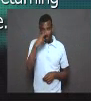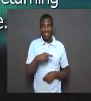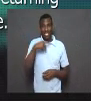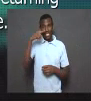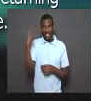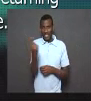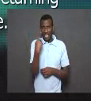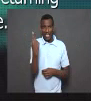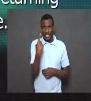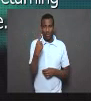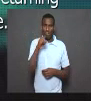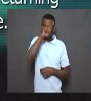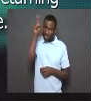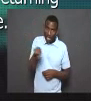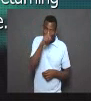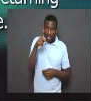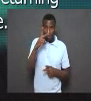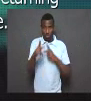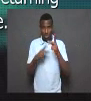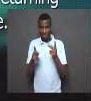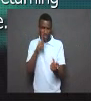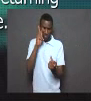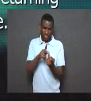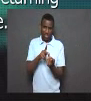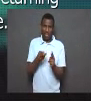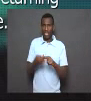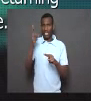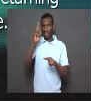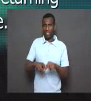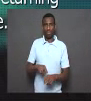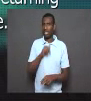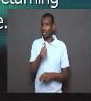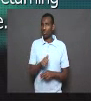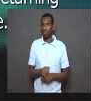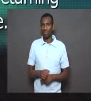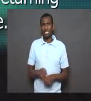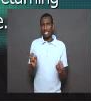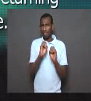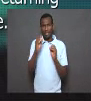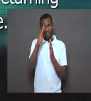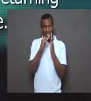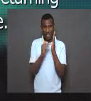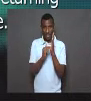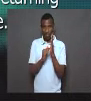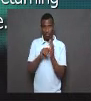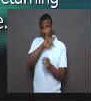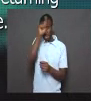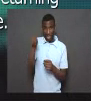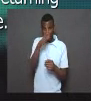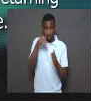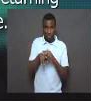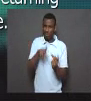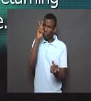Because cyclic processes are not perfectly reversible, no system on a